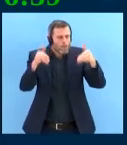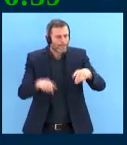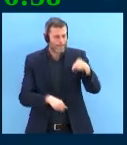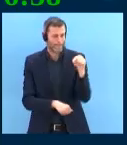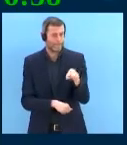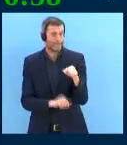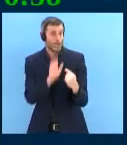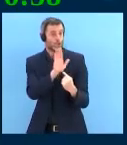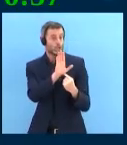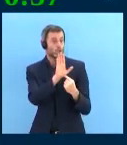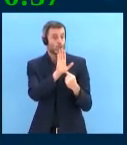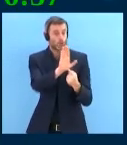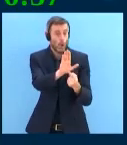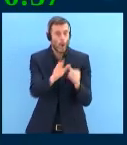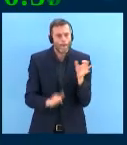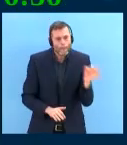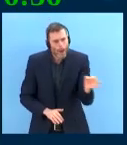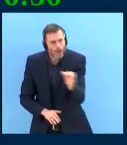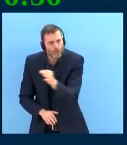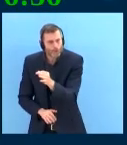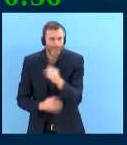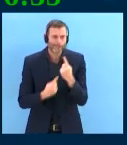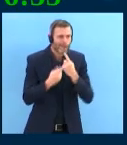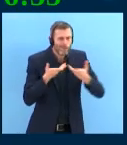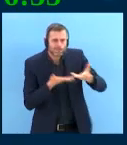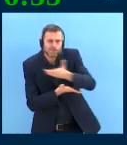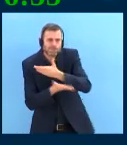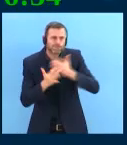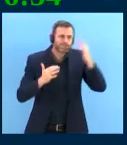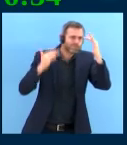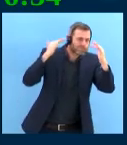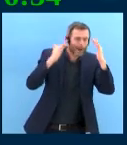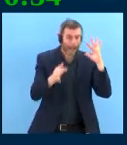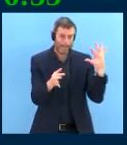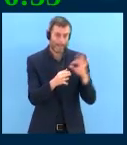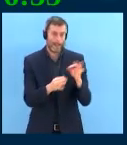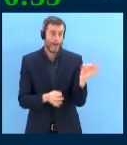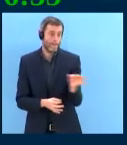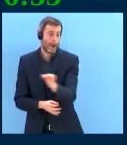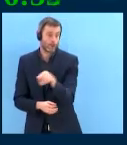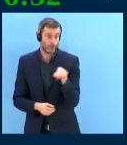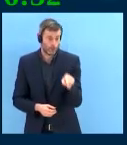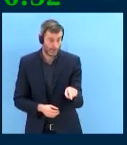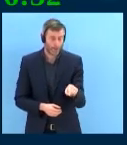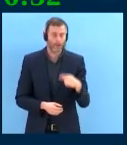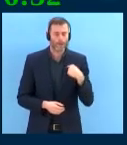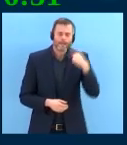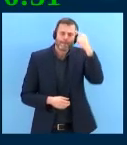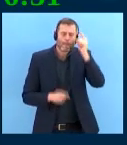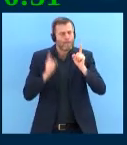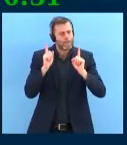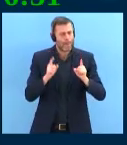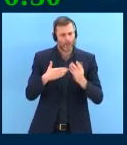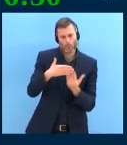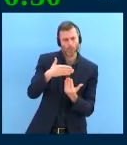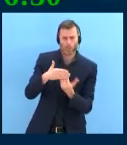powerfully the understanding around minorities, and why we think it is important to establish new museums with a new